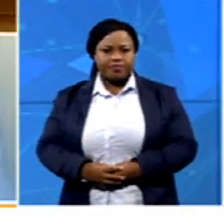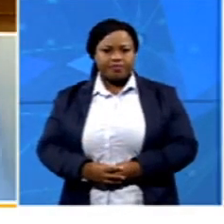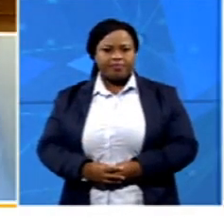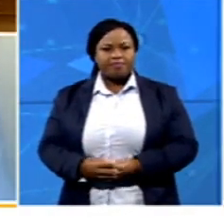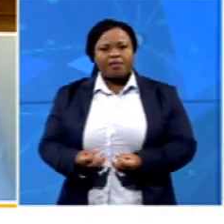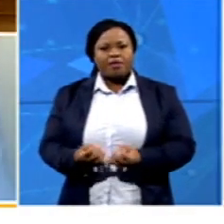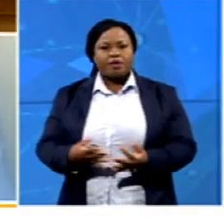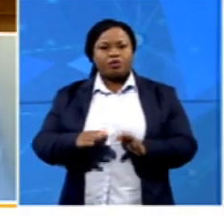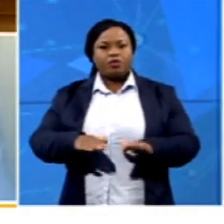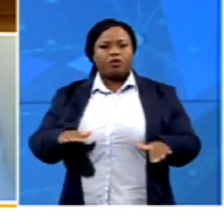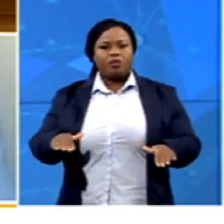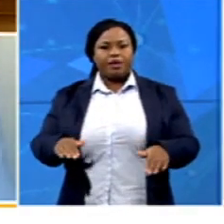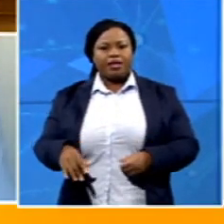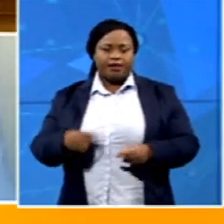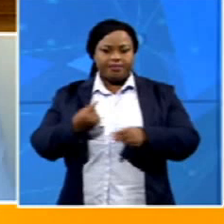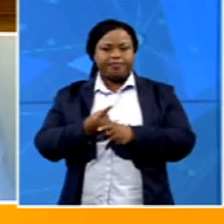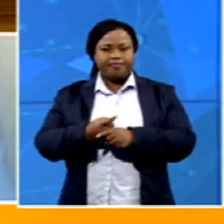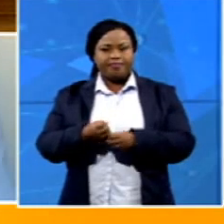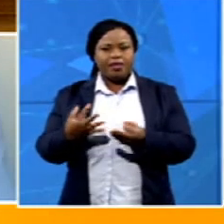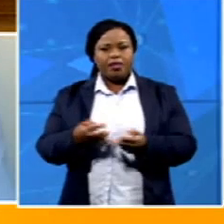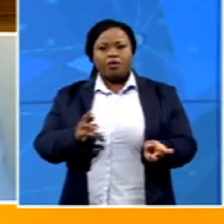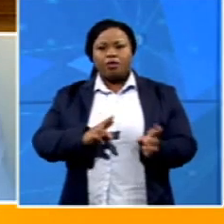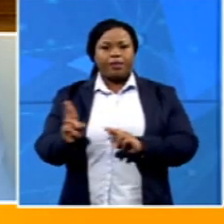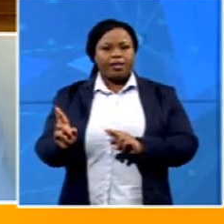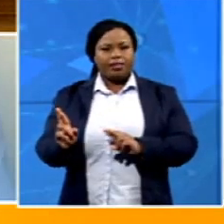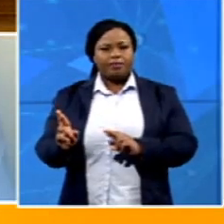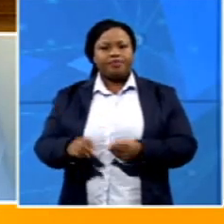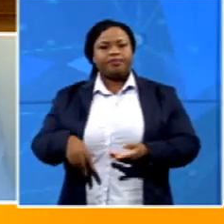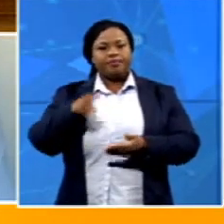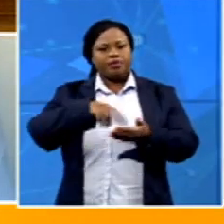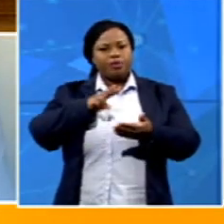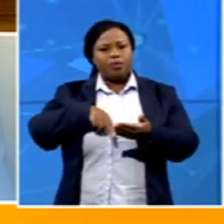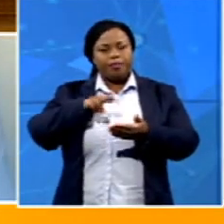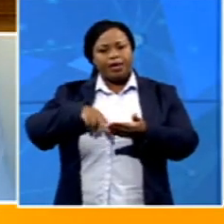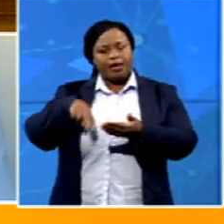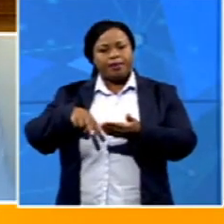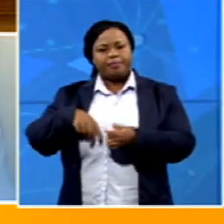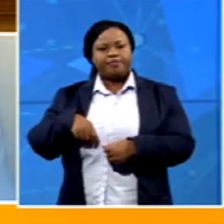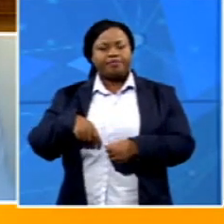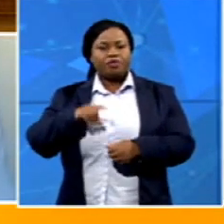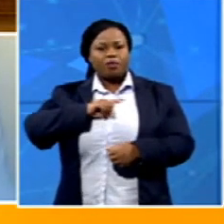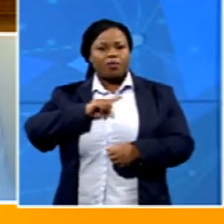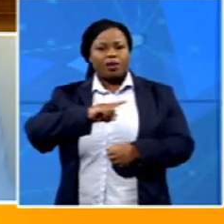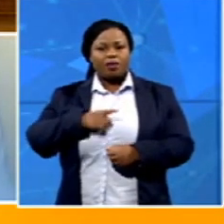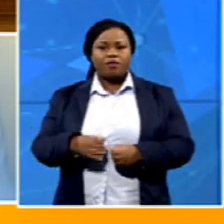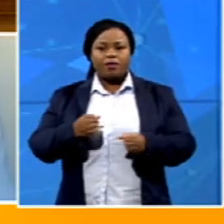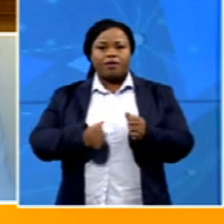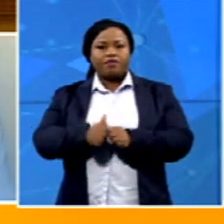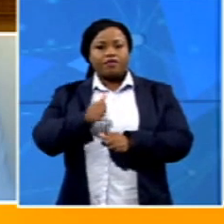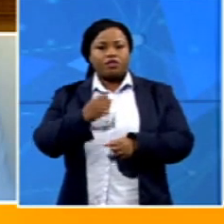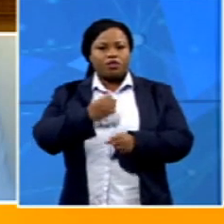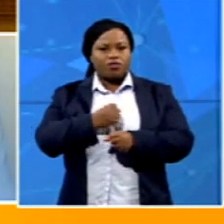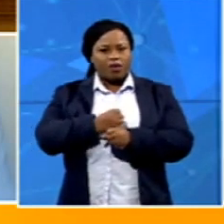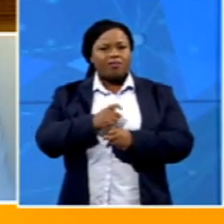children are ready to learn the basics of reading and writing at kindergarten or even first grade, but